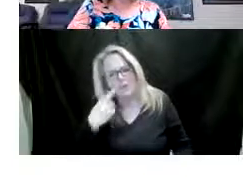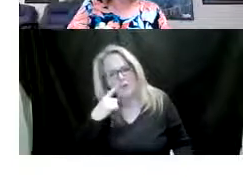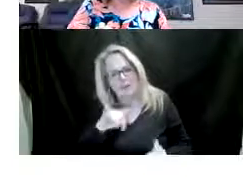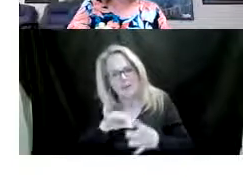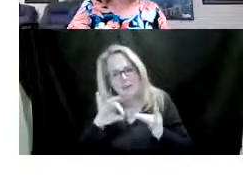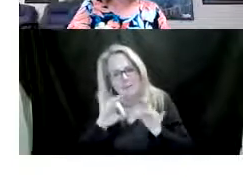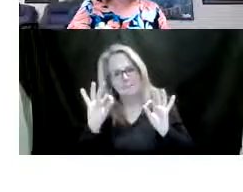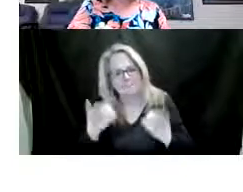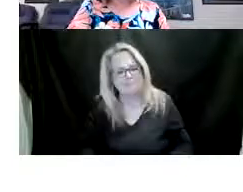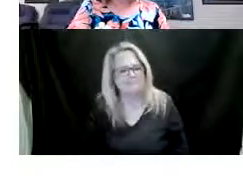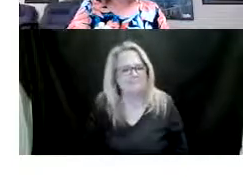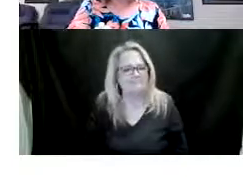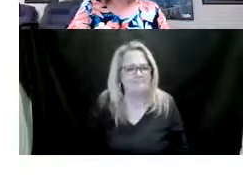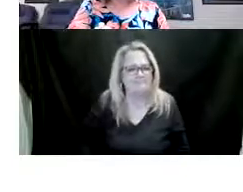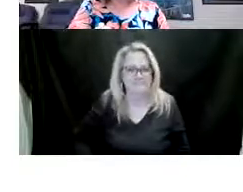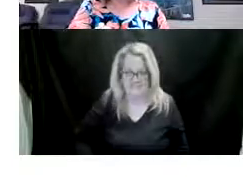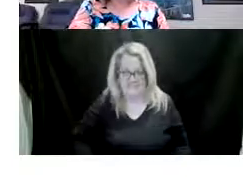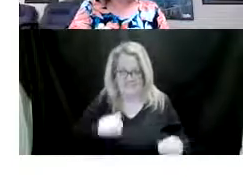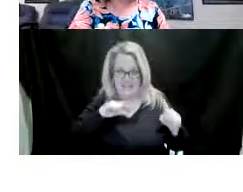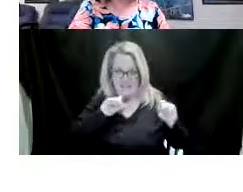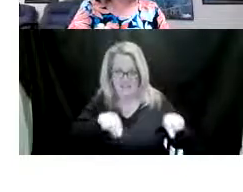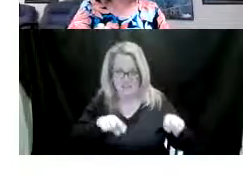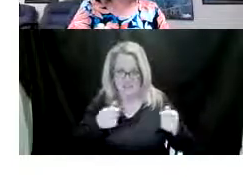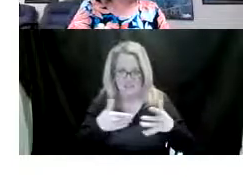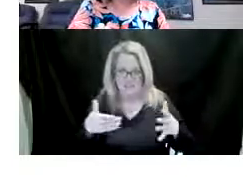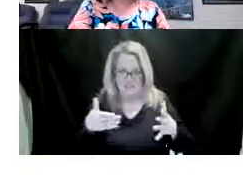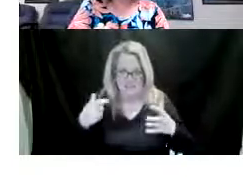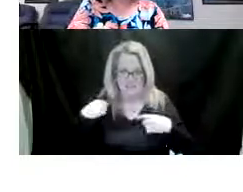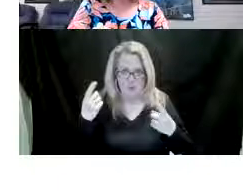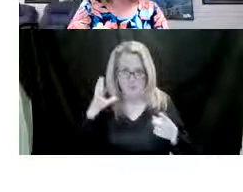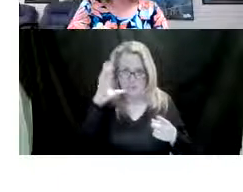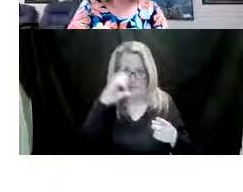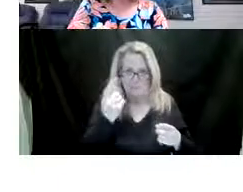comment. Did I answer everything, or did I miss something?